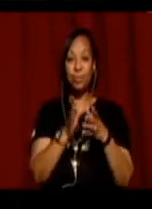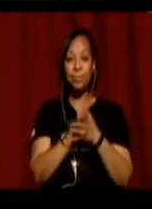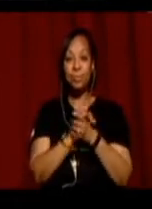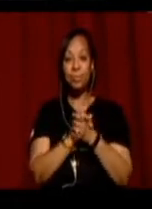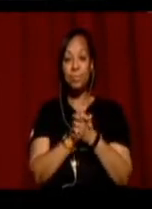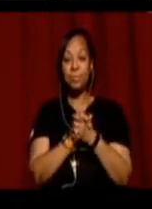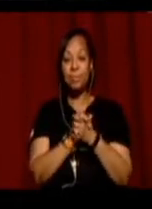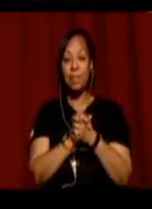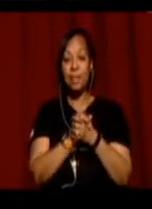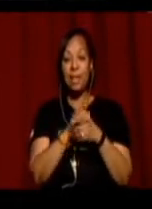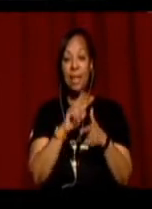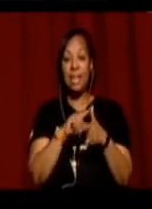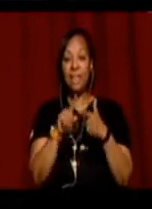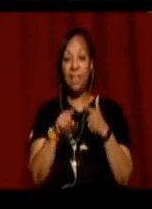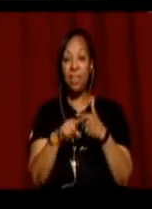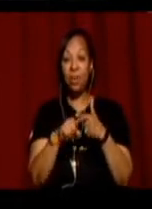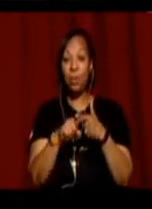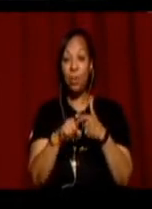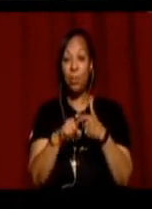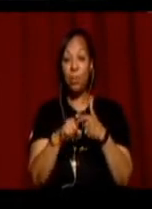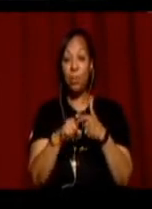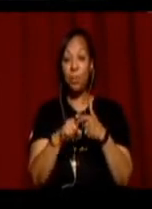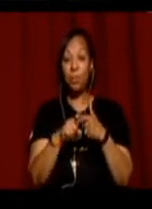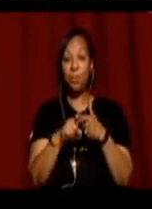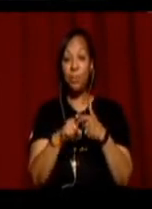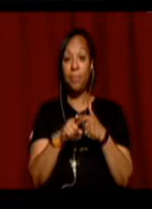actually even though I'm